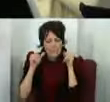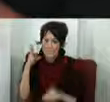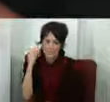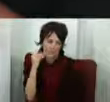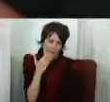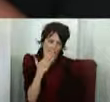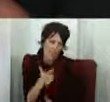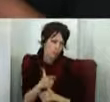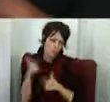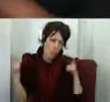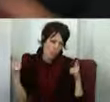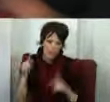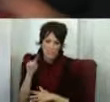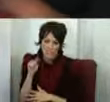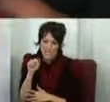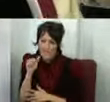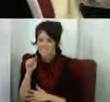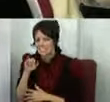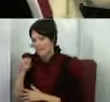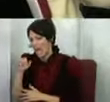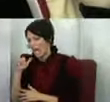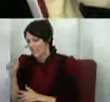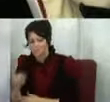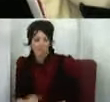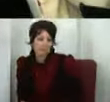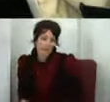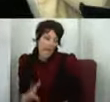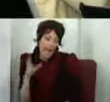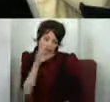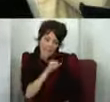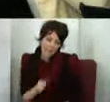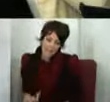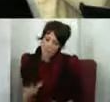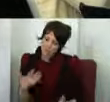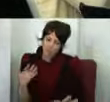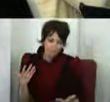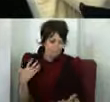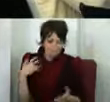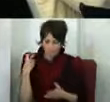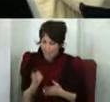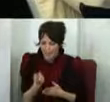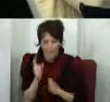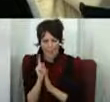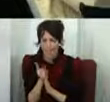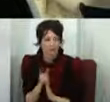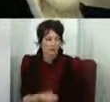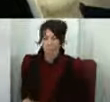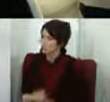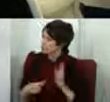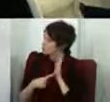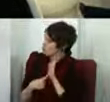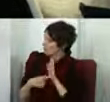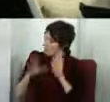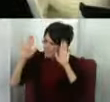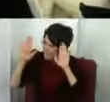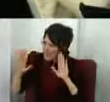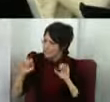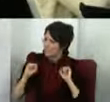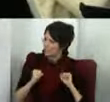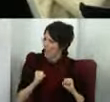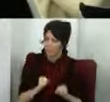you enough. Guess I got caught up in the moment. You sure showed them, Tatiana. Good luck, honey, and be